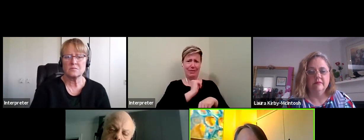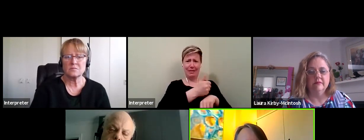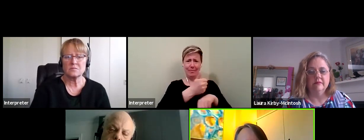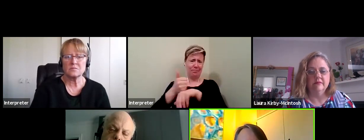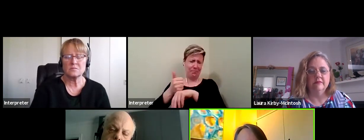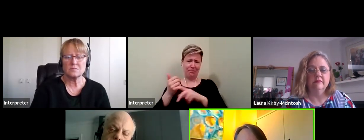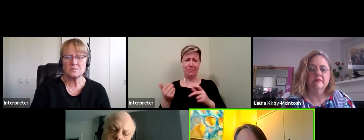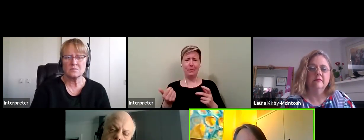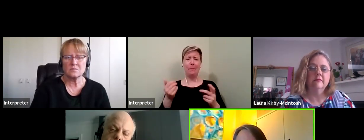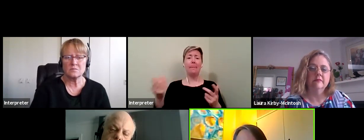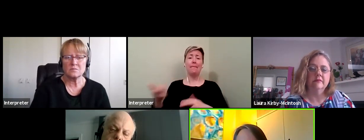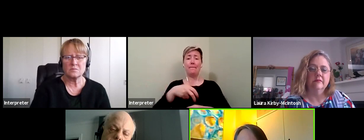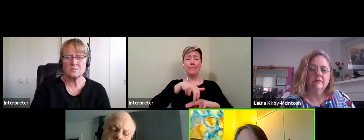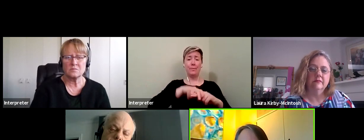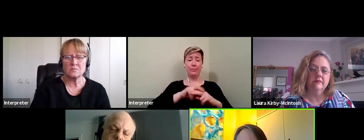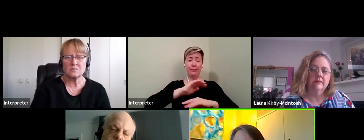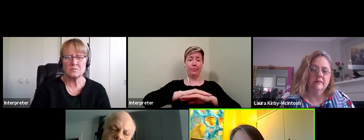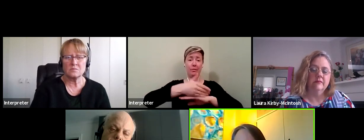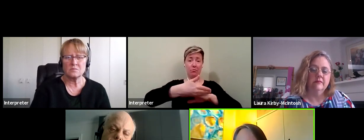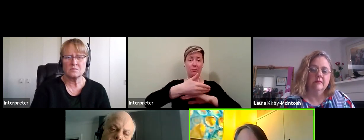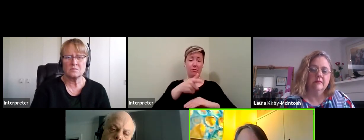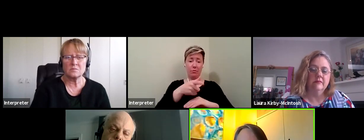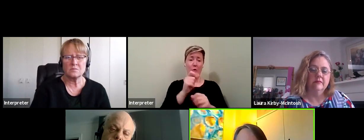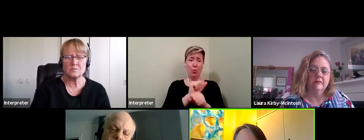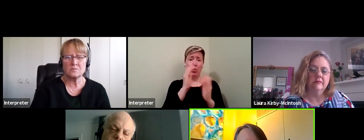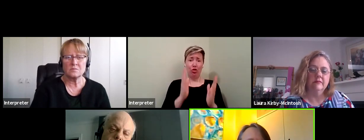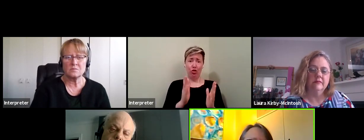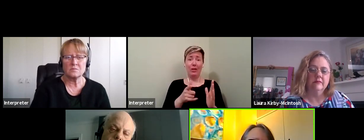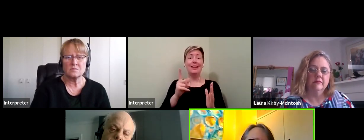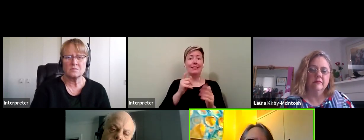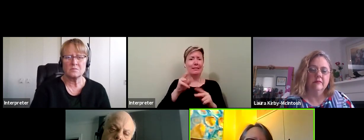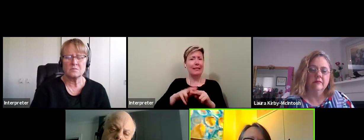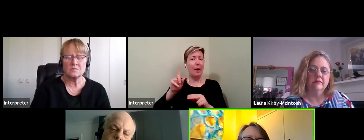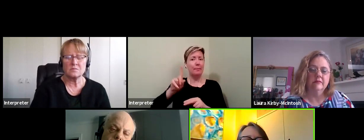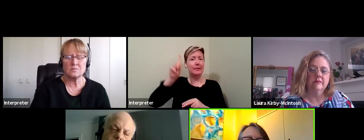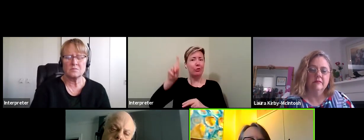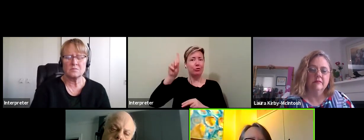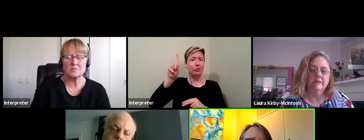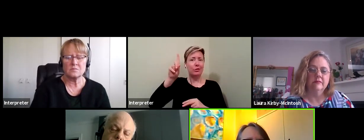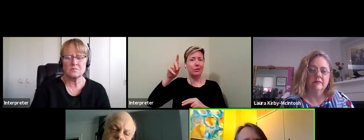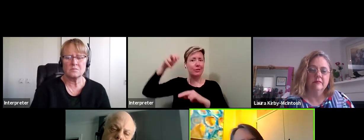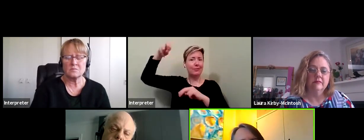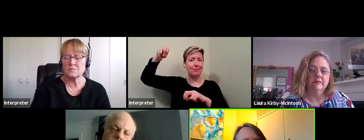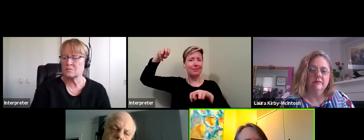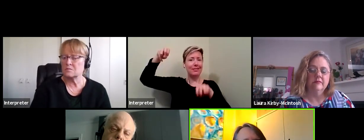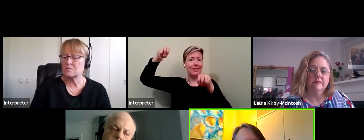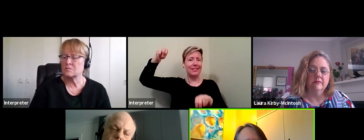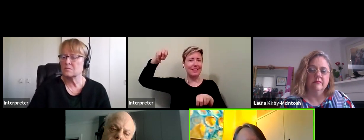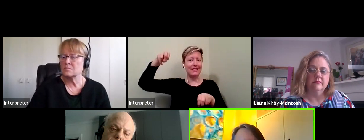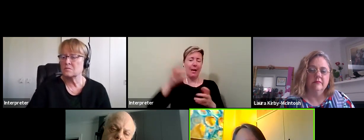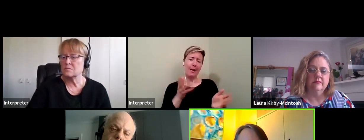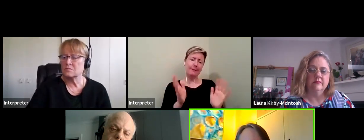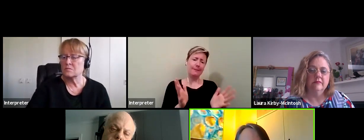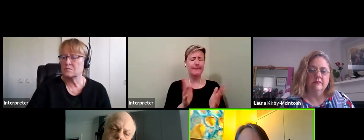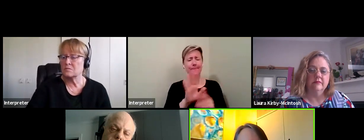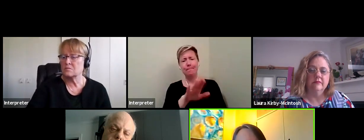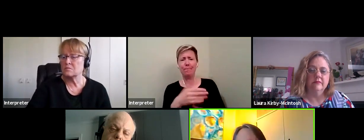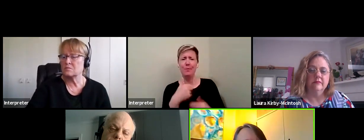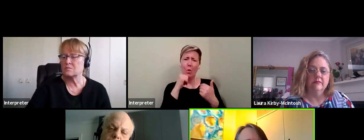interface, and they can be talking with a worker who is sitting upstairs. And then that way, if any document, if it's an "I didn't get my